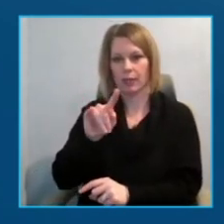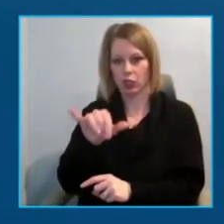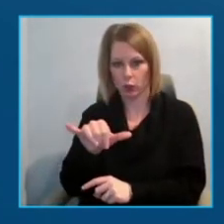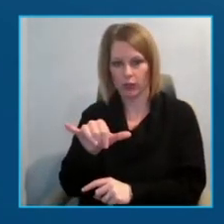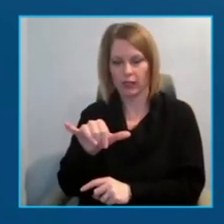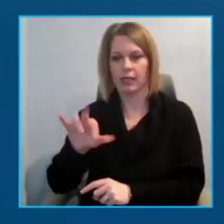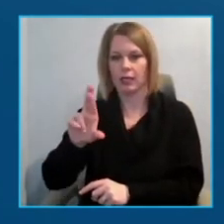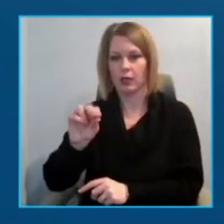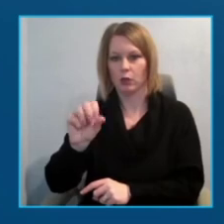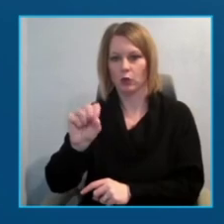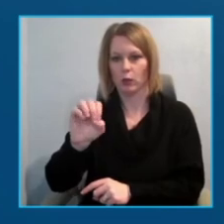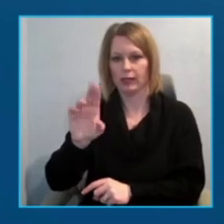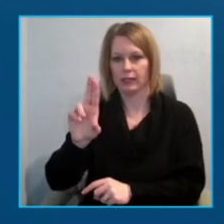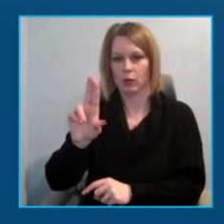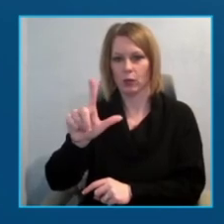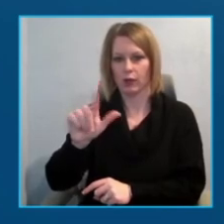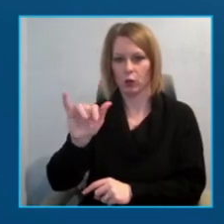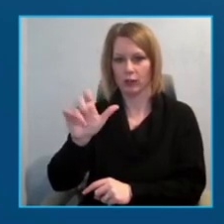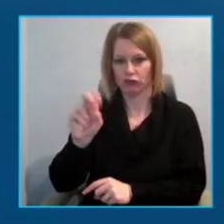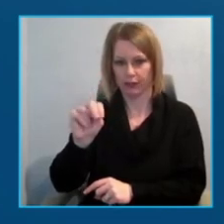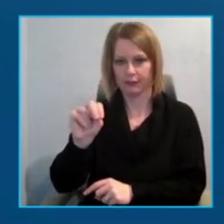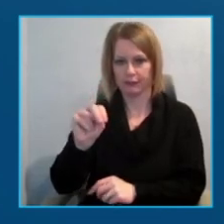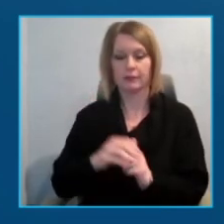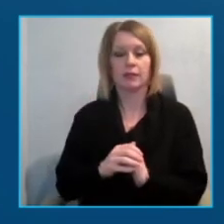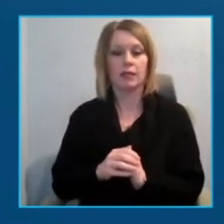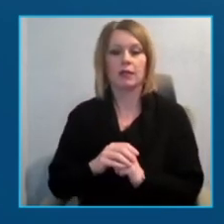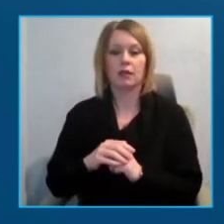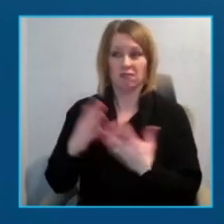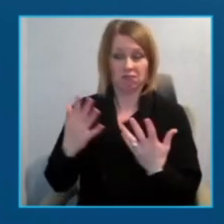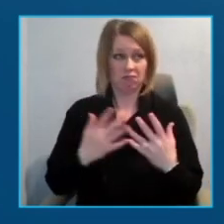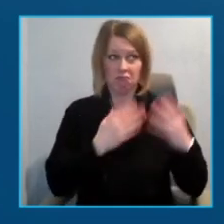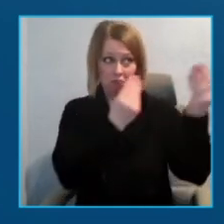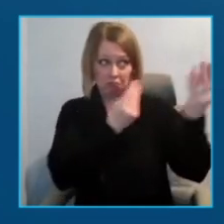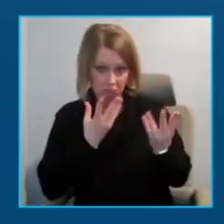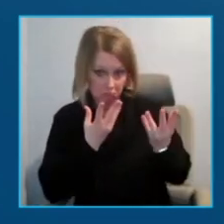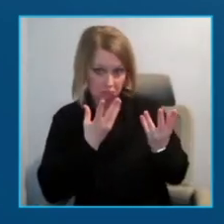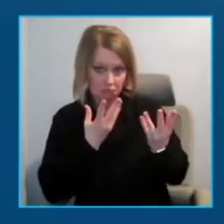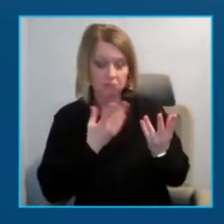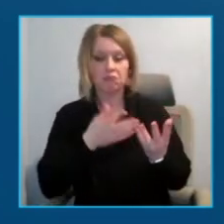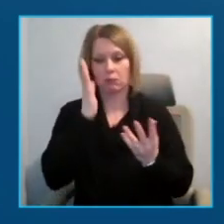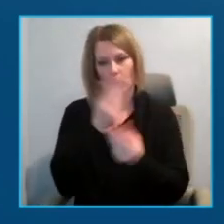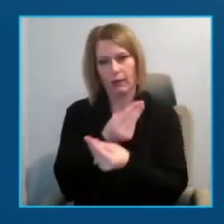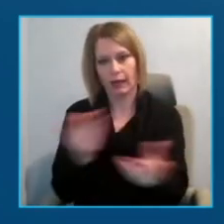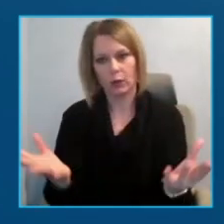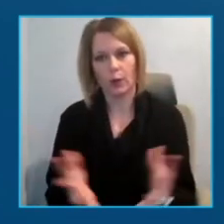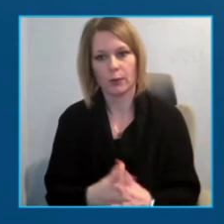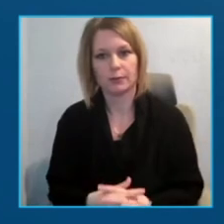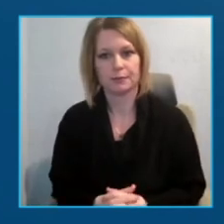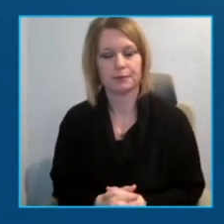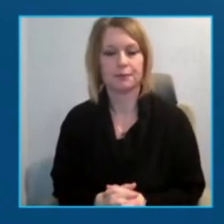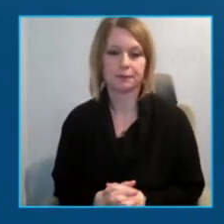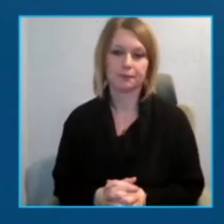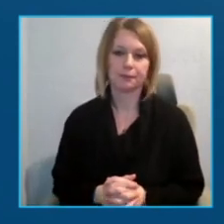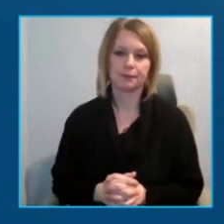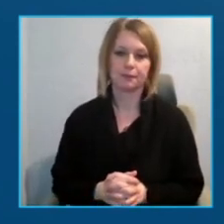convention. When we have more information about the logistics for that, we will let you know.